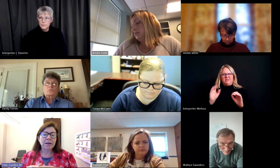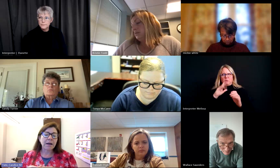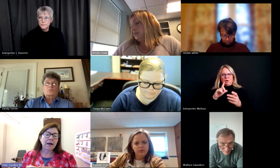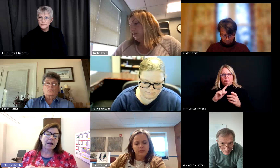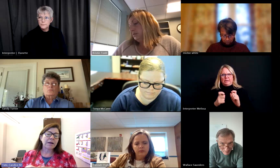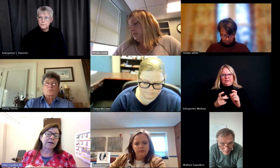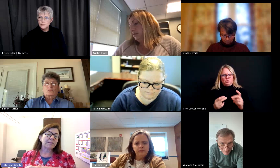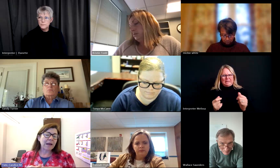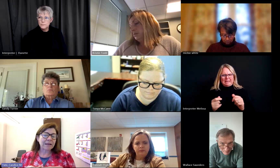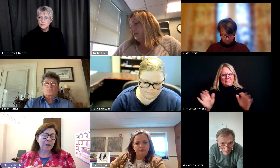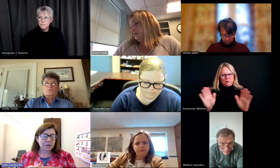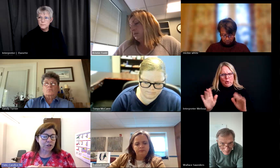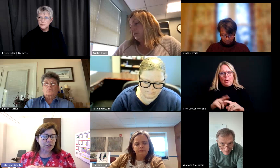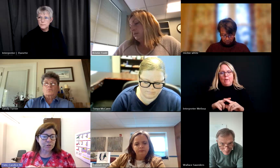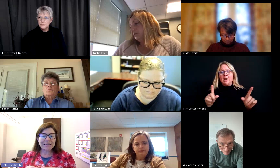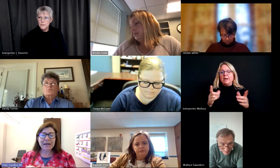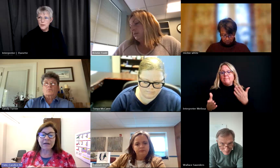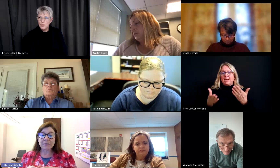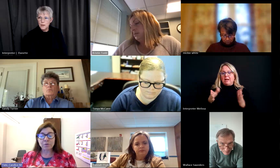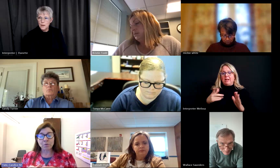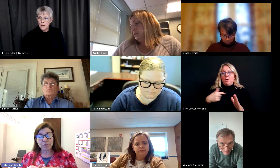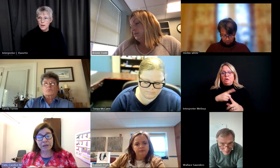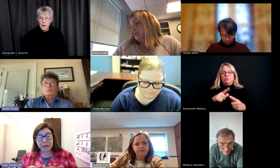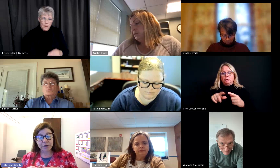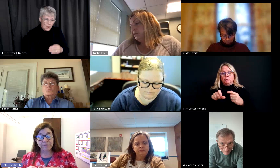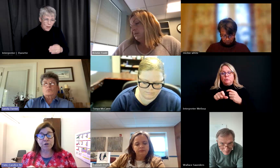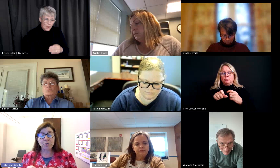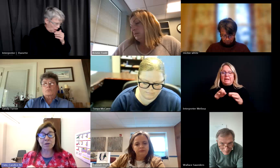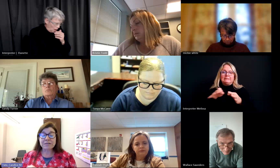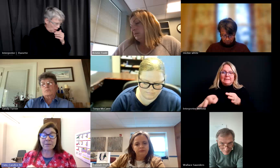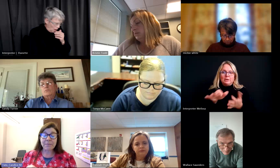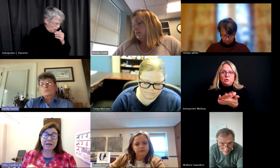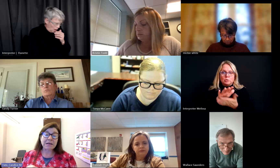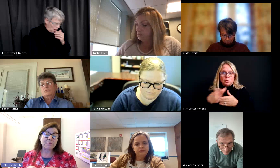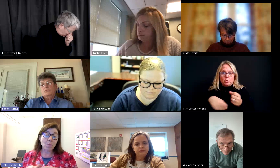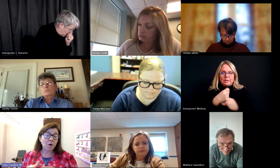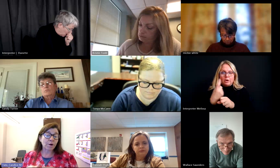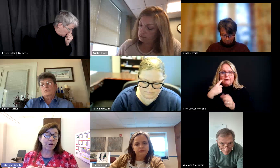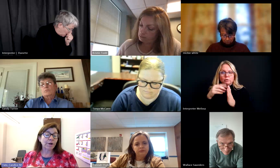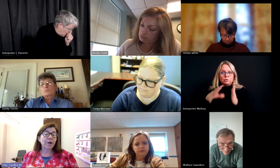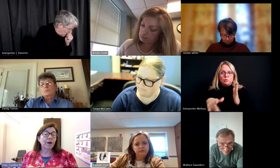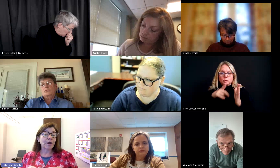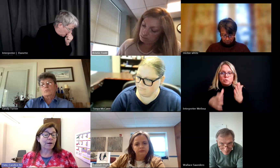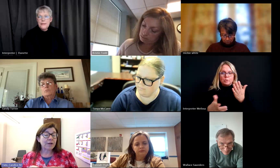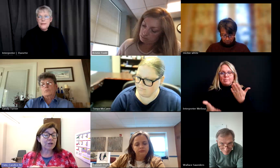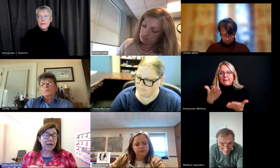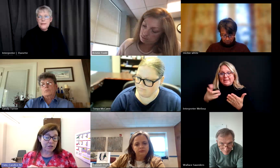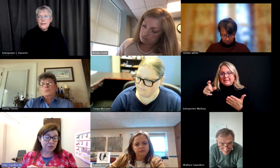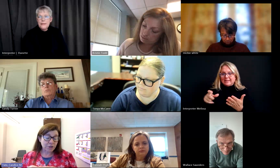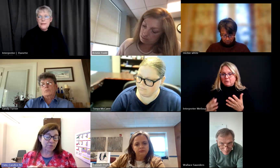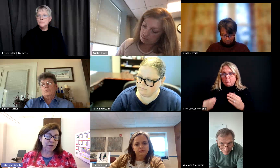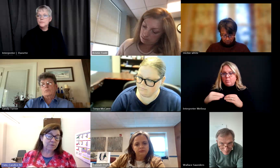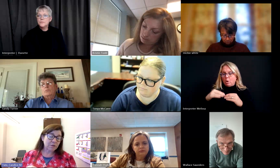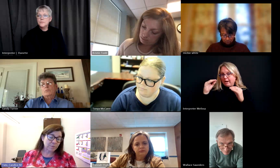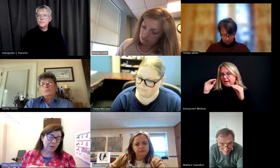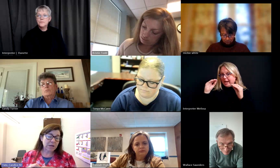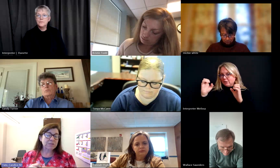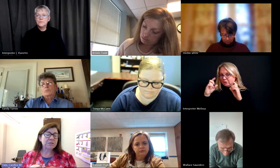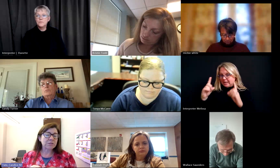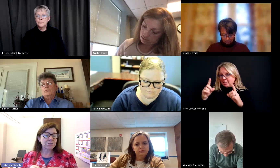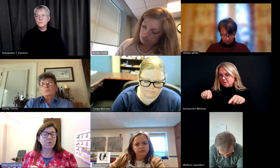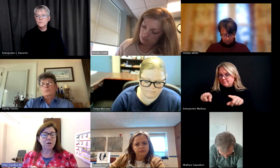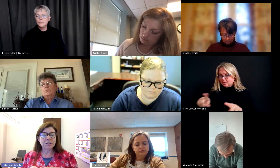but it may allow us to extend the school year for students that may need more education throughout